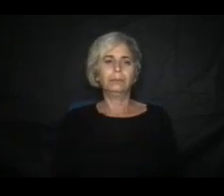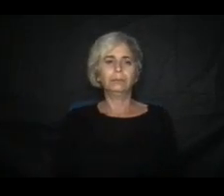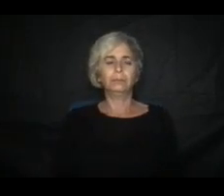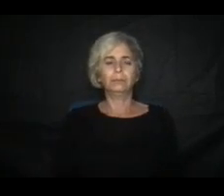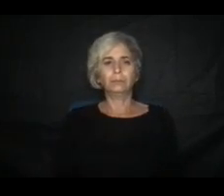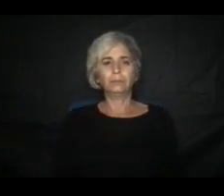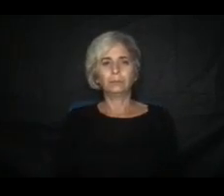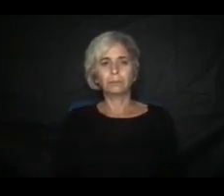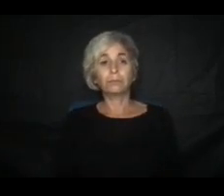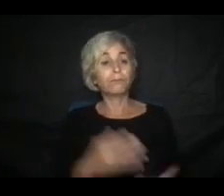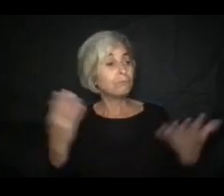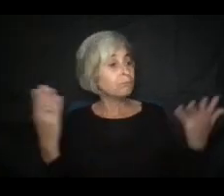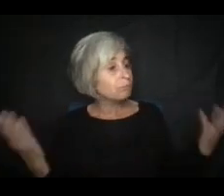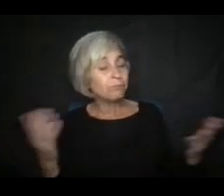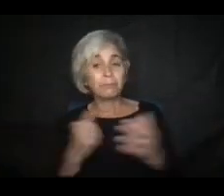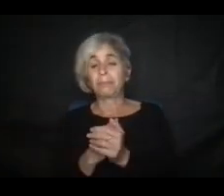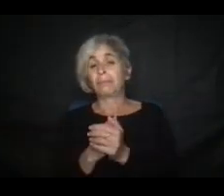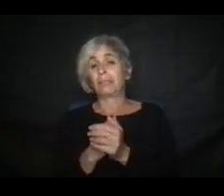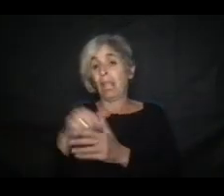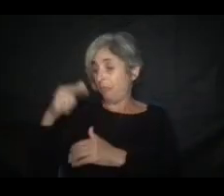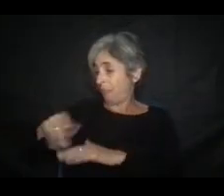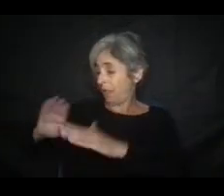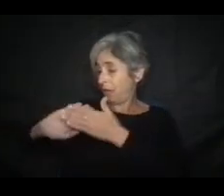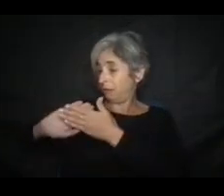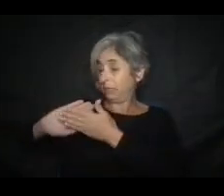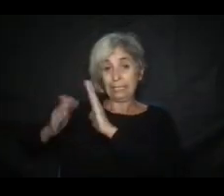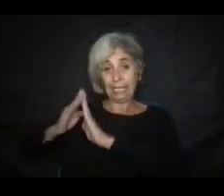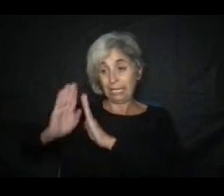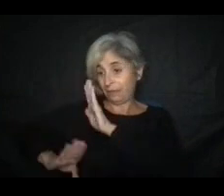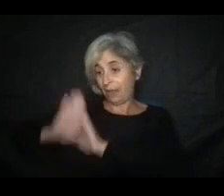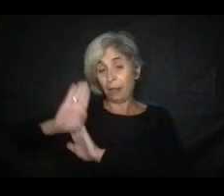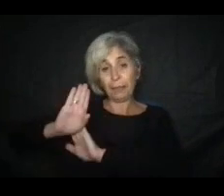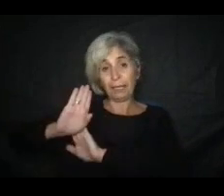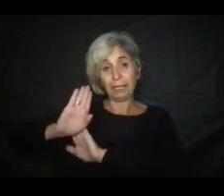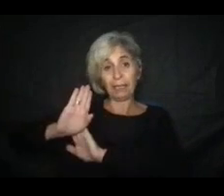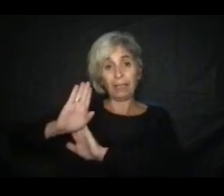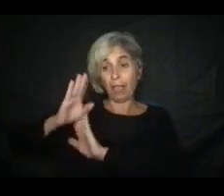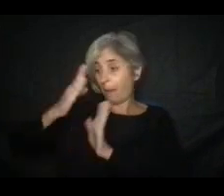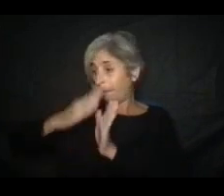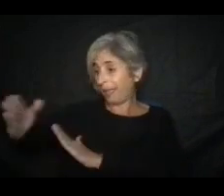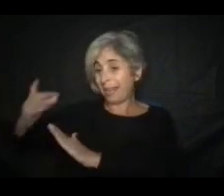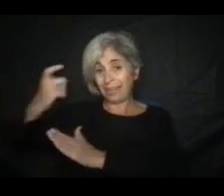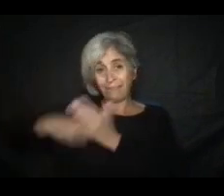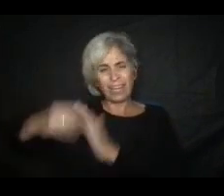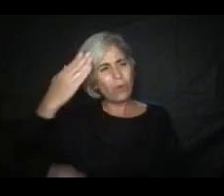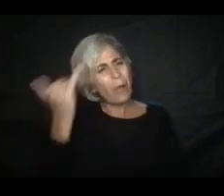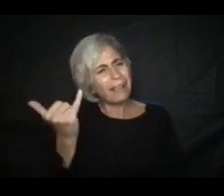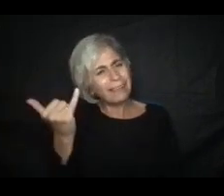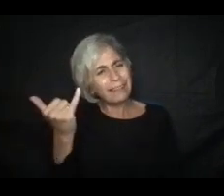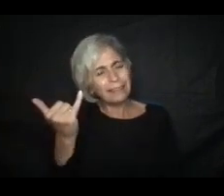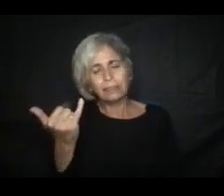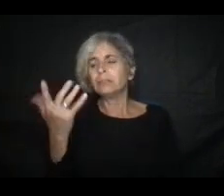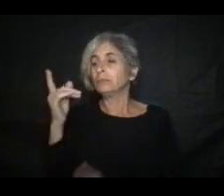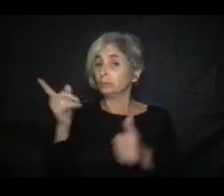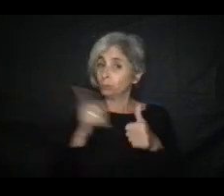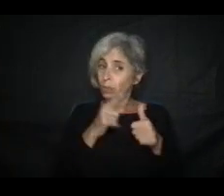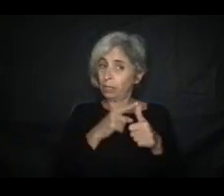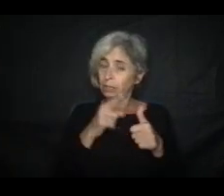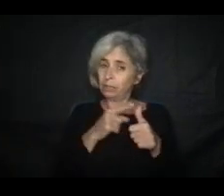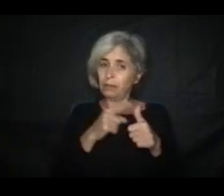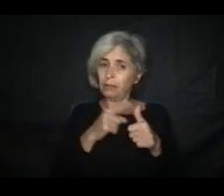And so why is the city developing a mobility fee and a mobility plan? One is to ensure that new